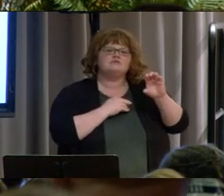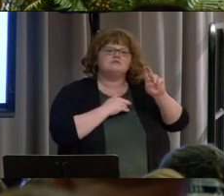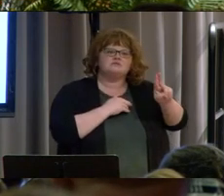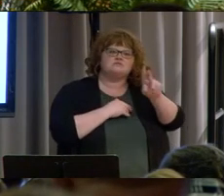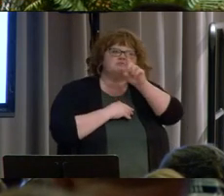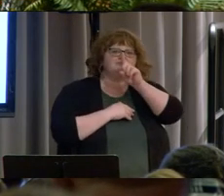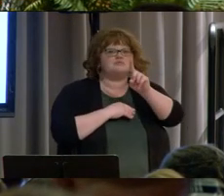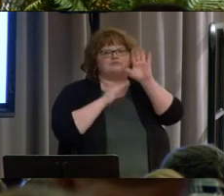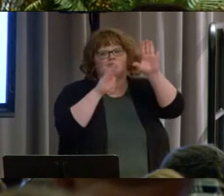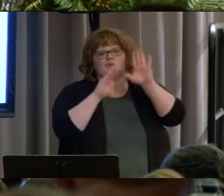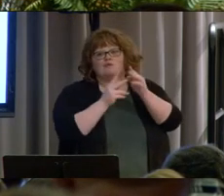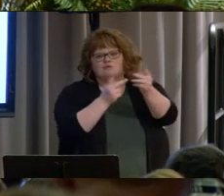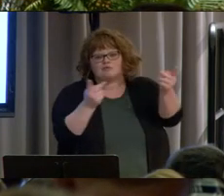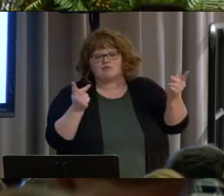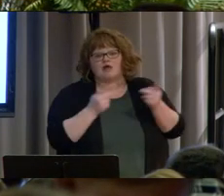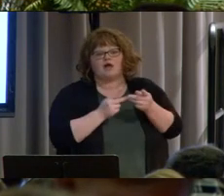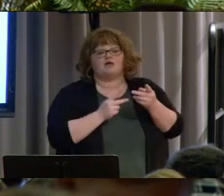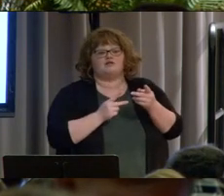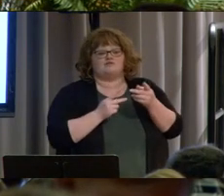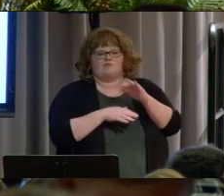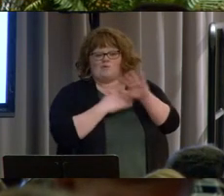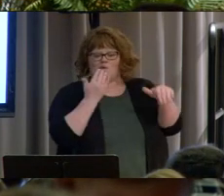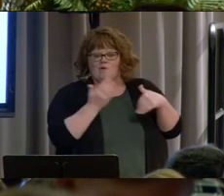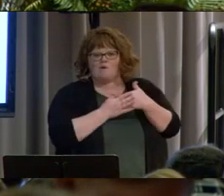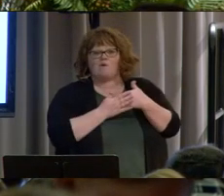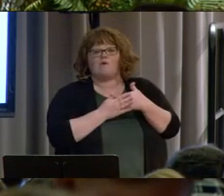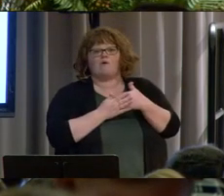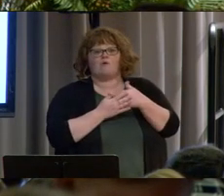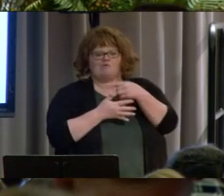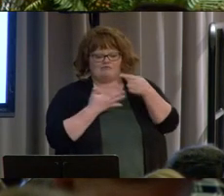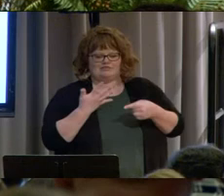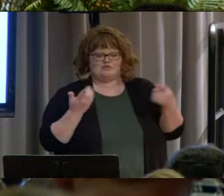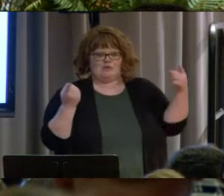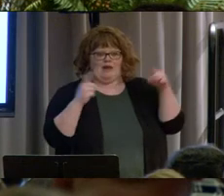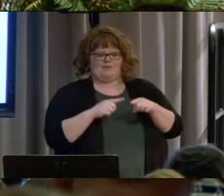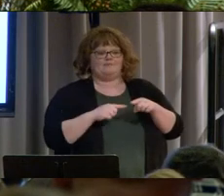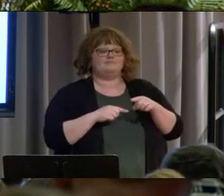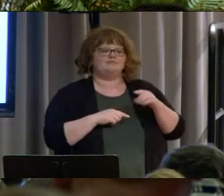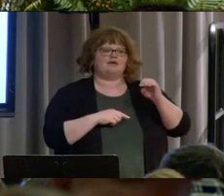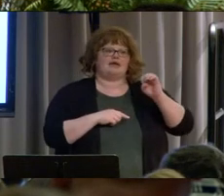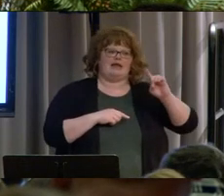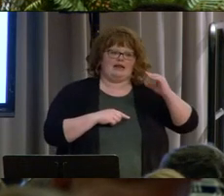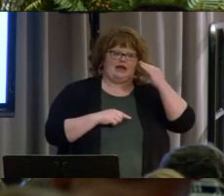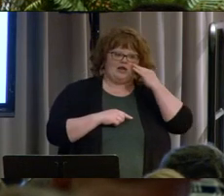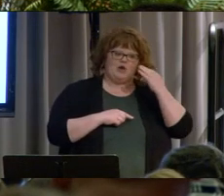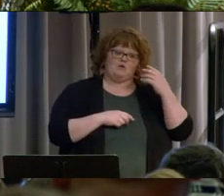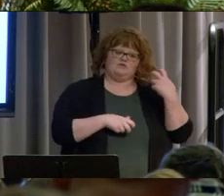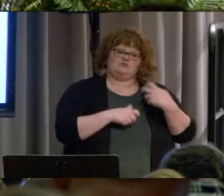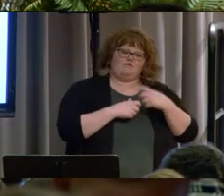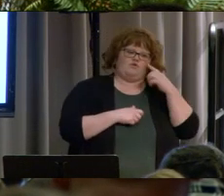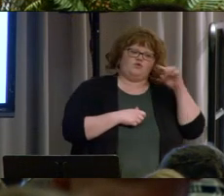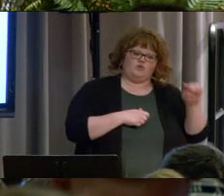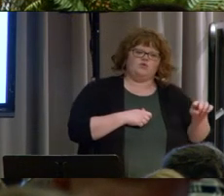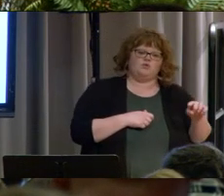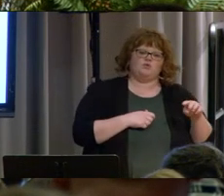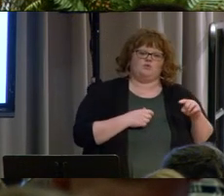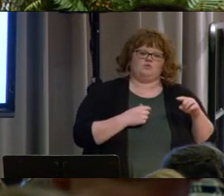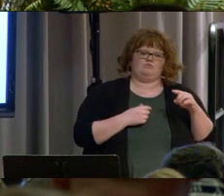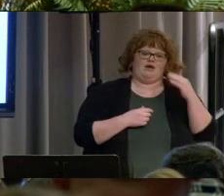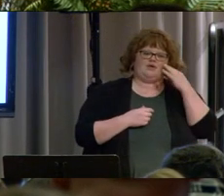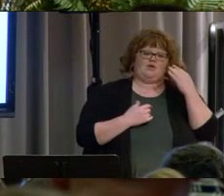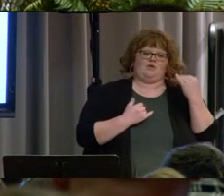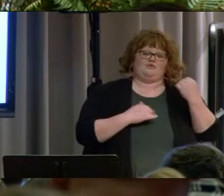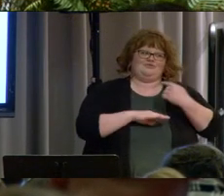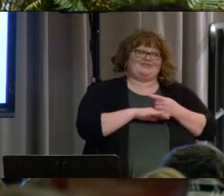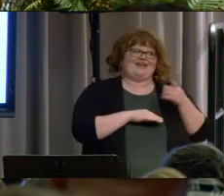wonderful place to do all of this. Ed, I know it was very difficult for you. You were at a loss for words many times this evening,